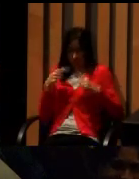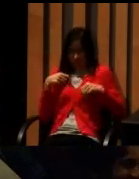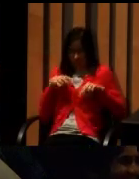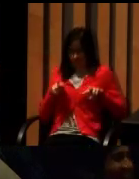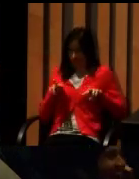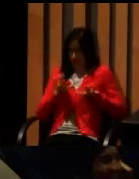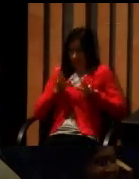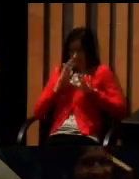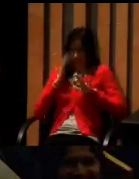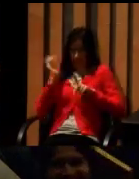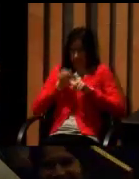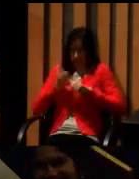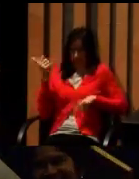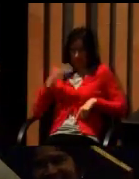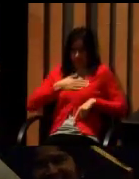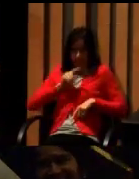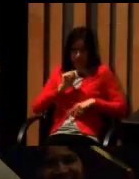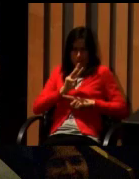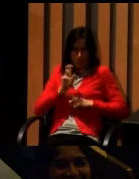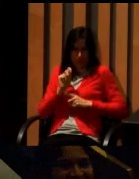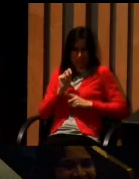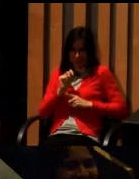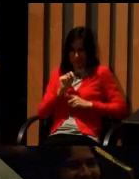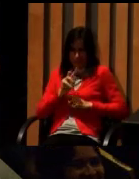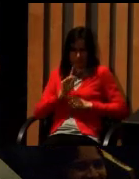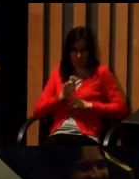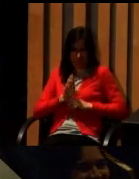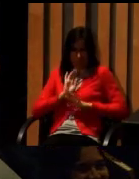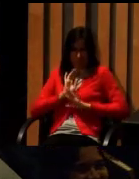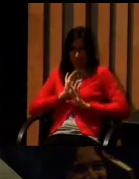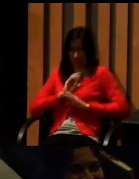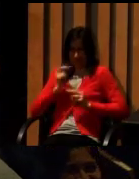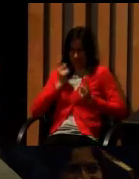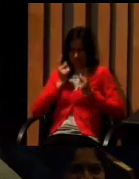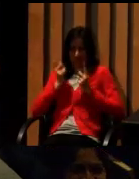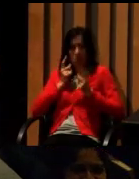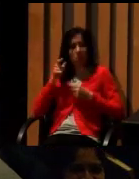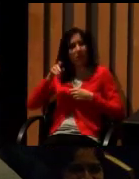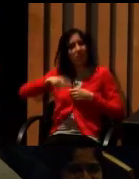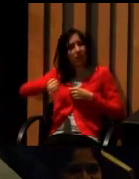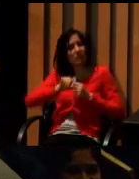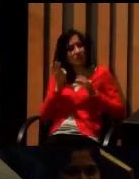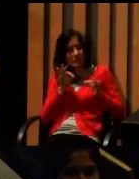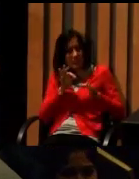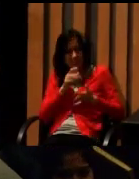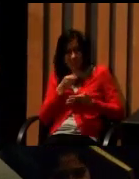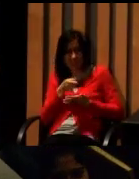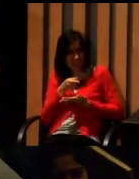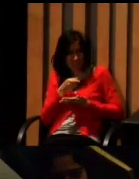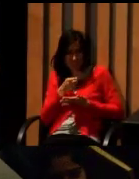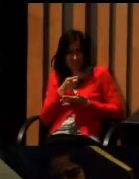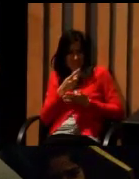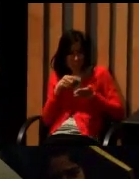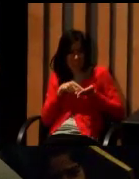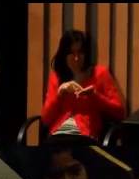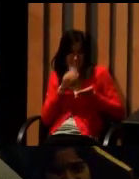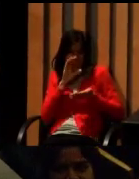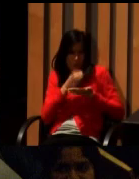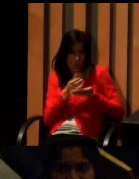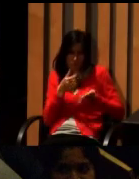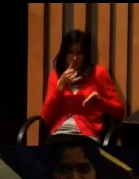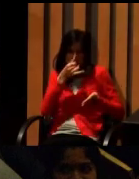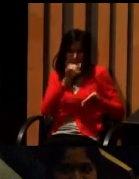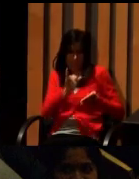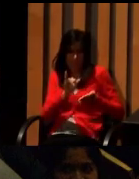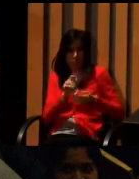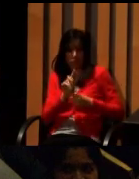account. But basically, they were basically telling me that this is ridiculous and what it truly meant to, you know, the